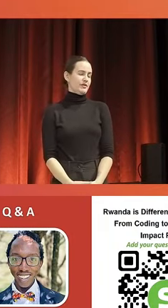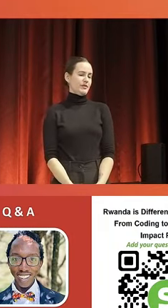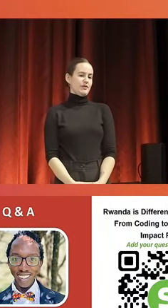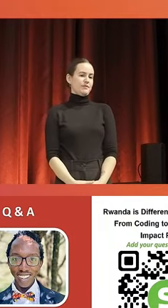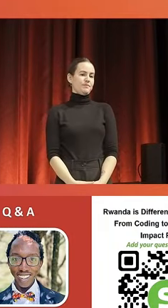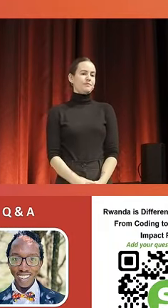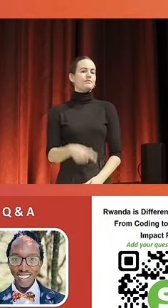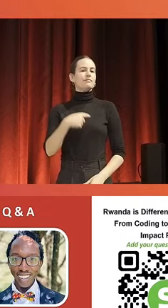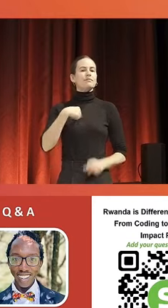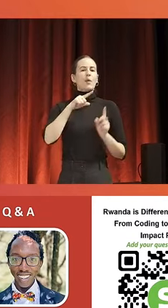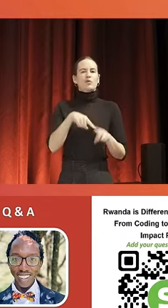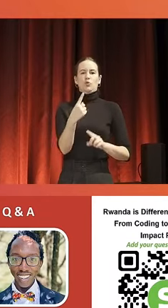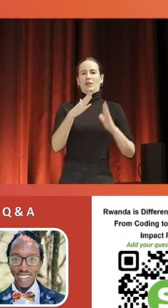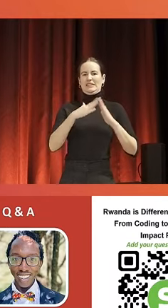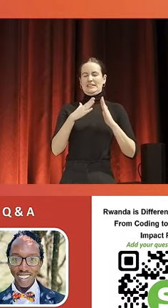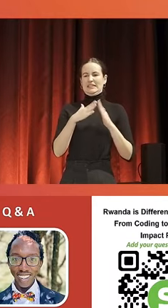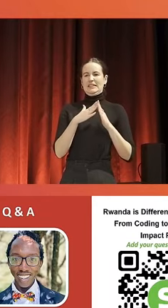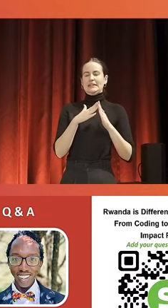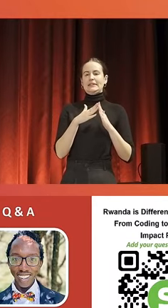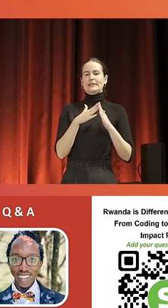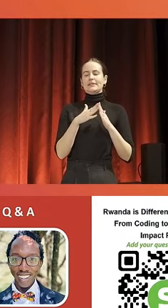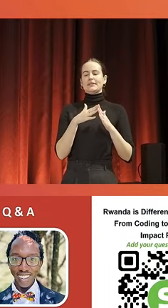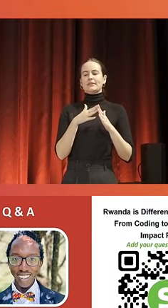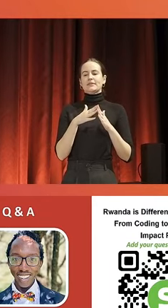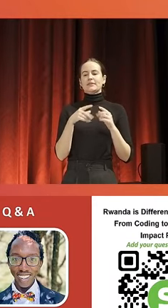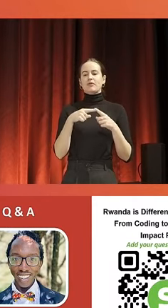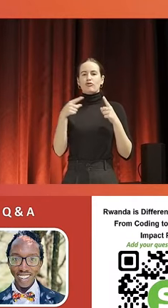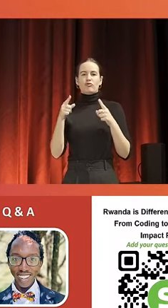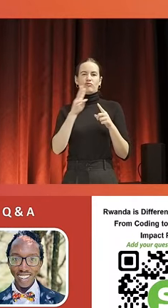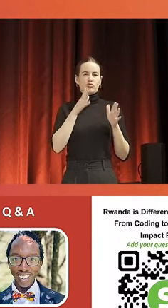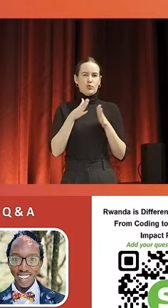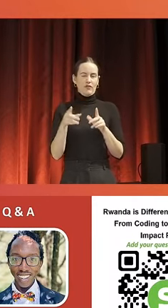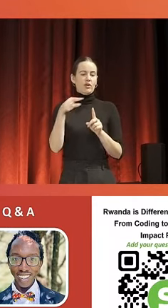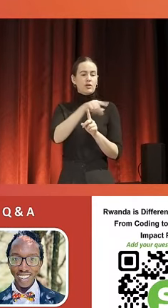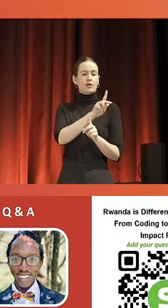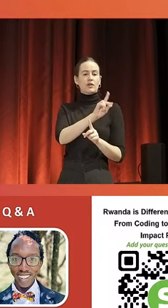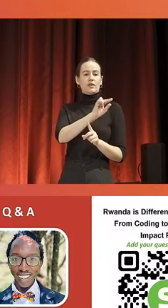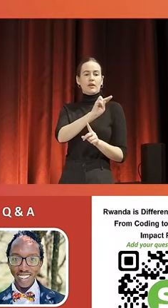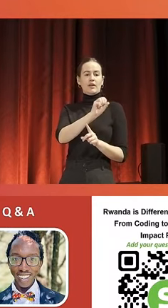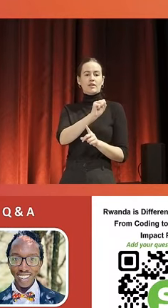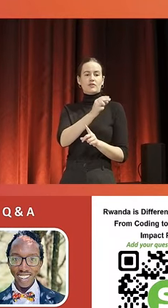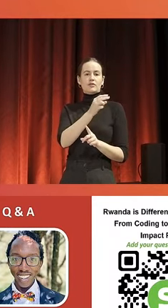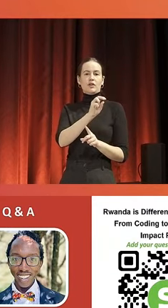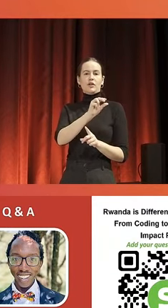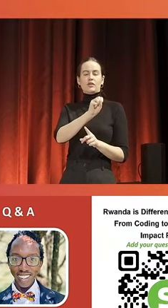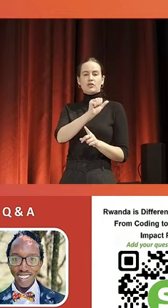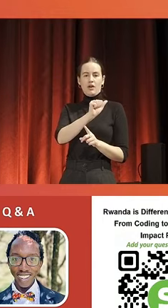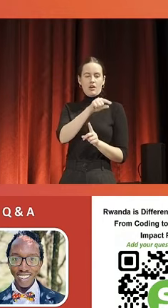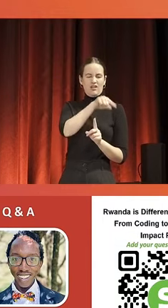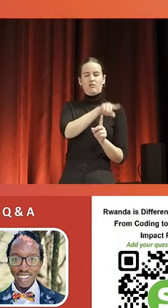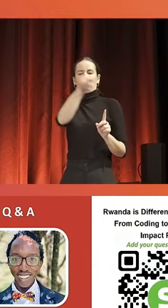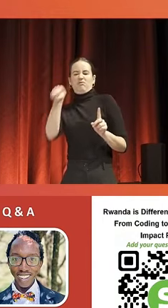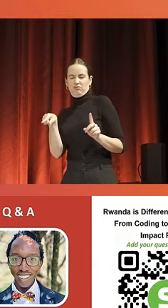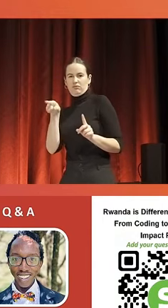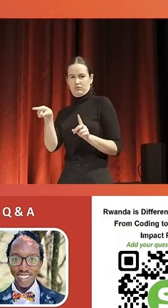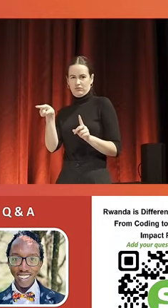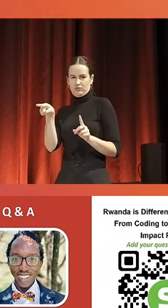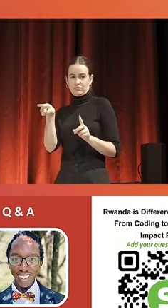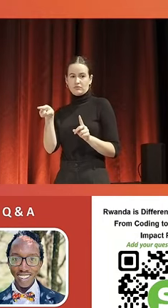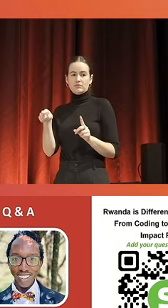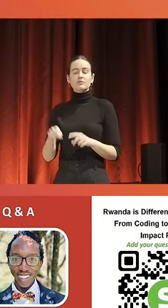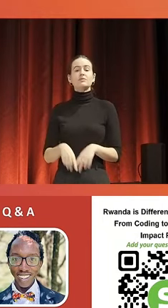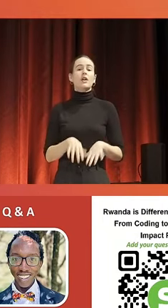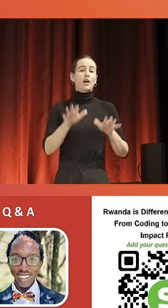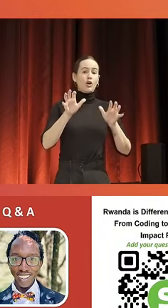Brazzaville, which is a city that is across the river from Kinshasa, during the last election. The government of the DRC shut down